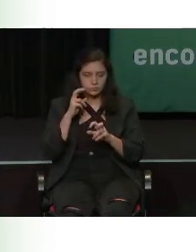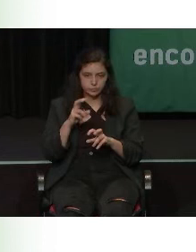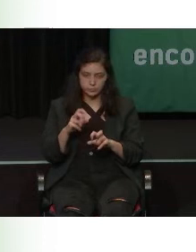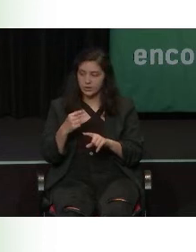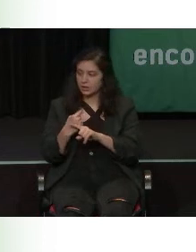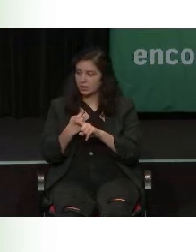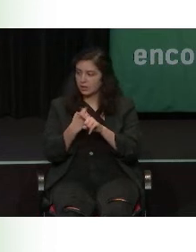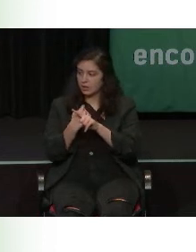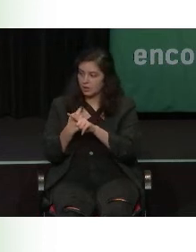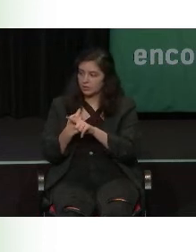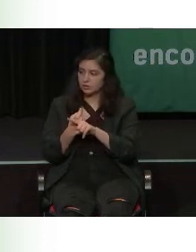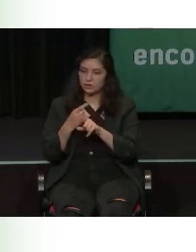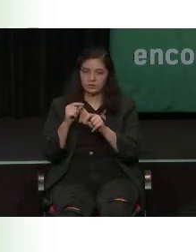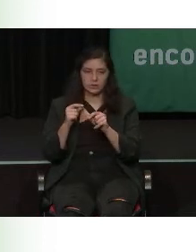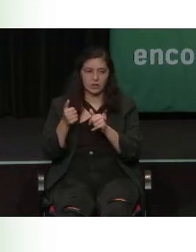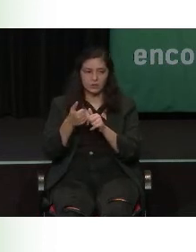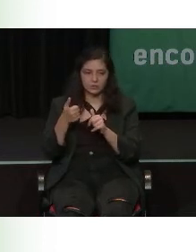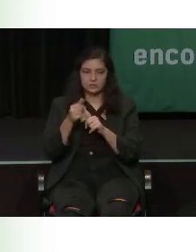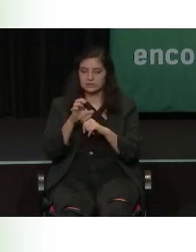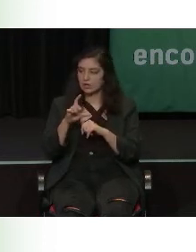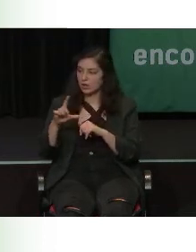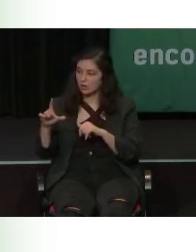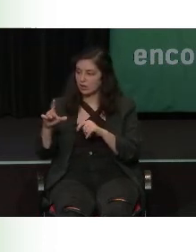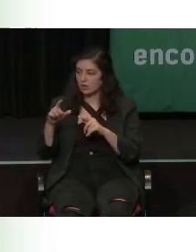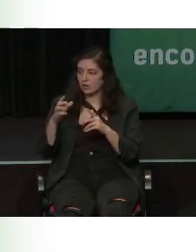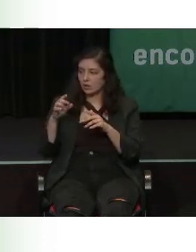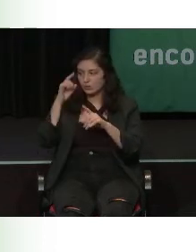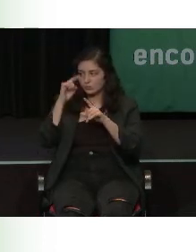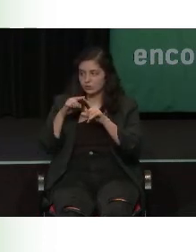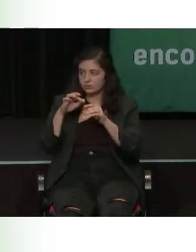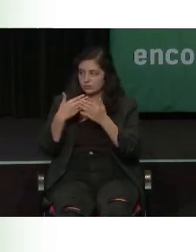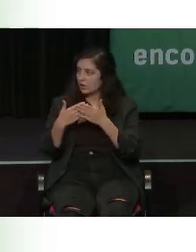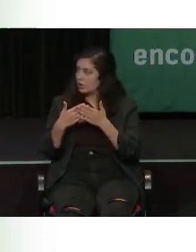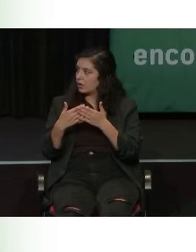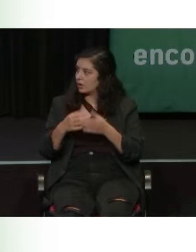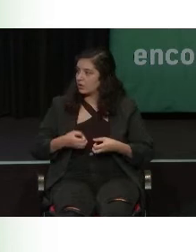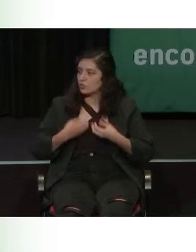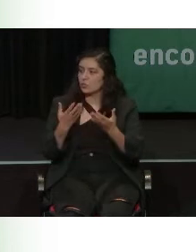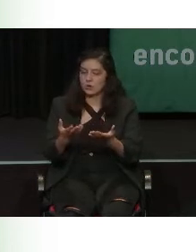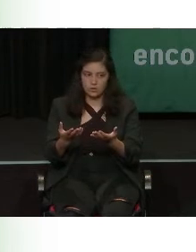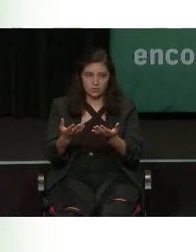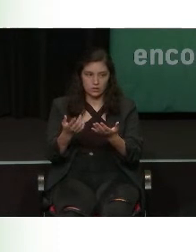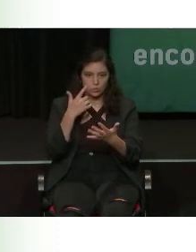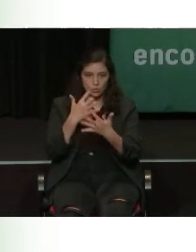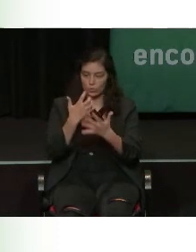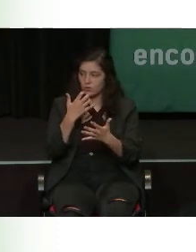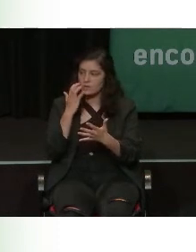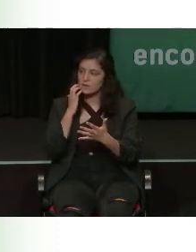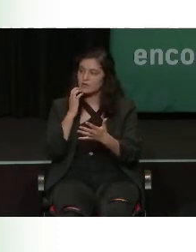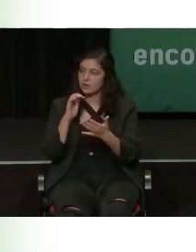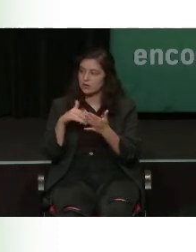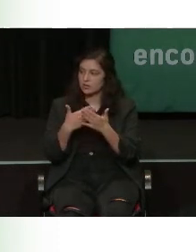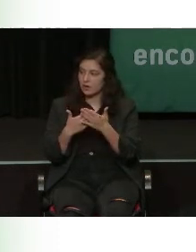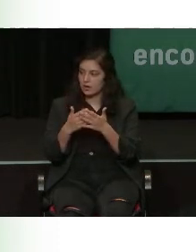mechanisms and the biology of CLL for imatinib to pop up and completely change